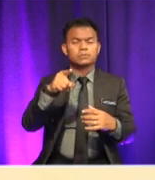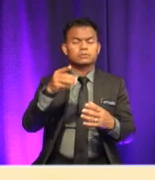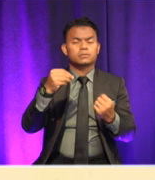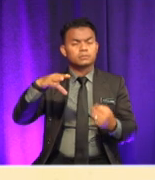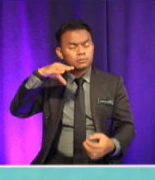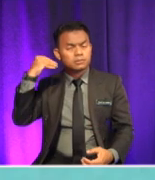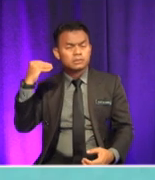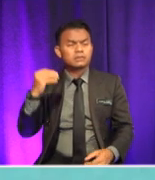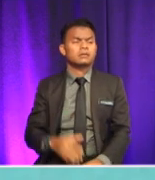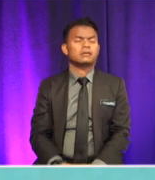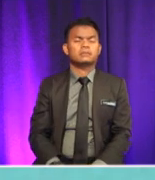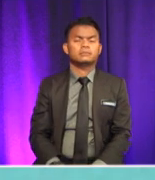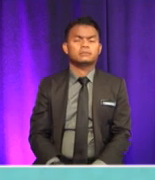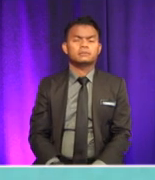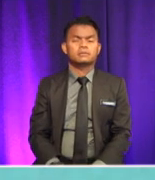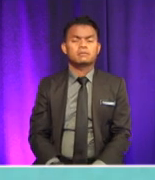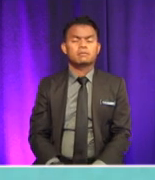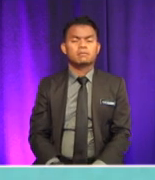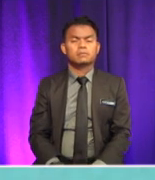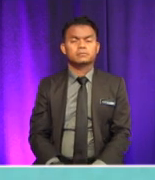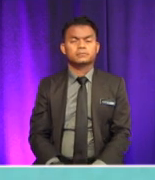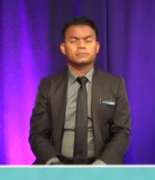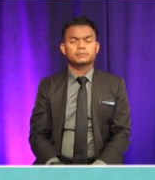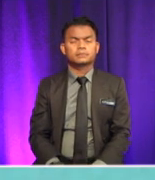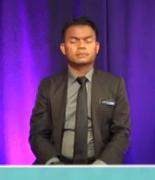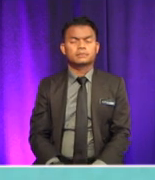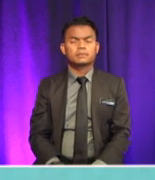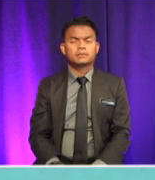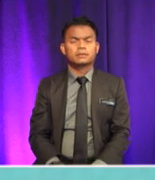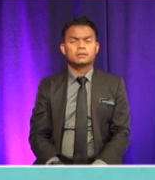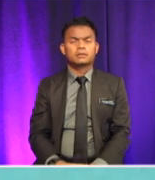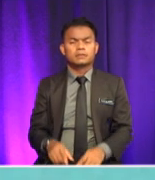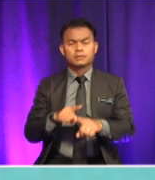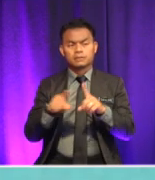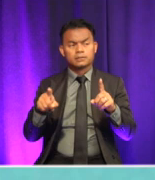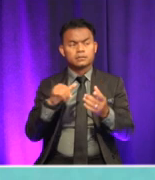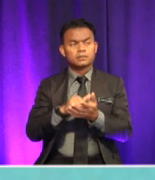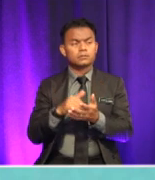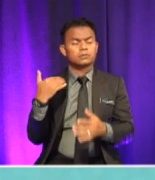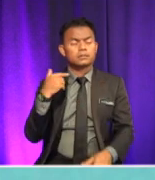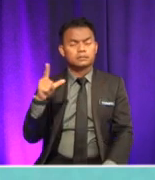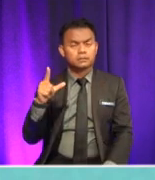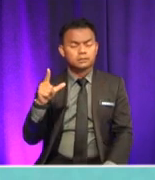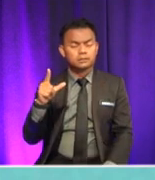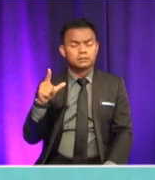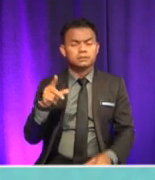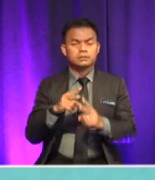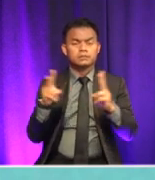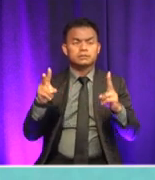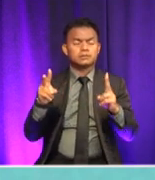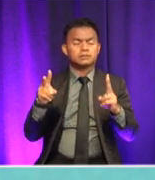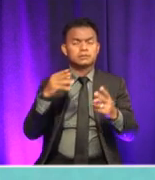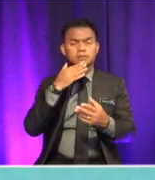like the 100th time. Lani nodded wearily. Then you're a hawk, he declared. Lani shook her